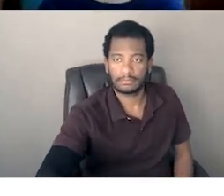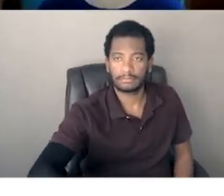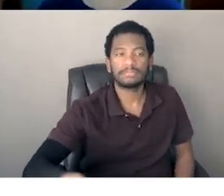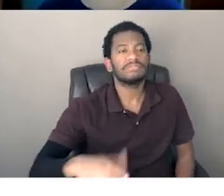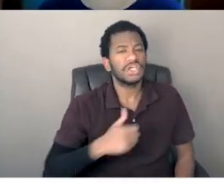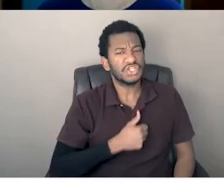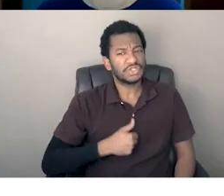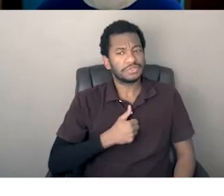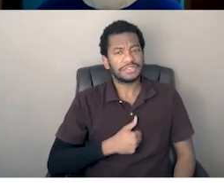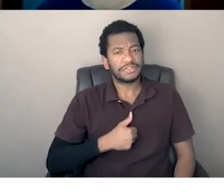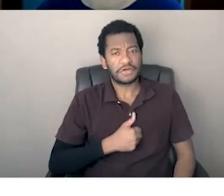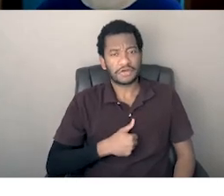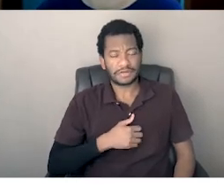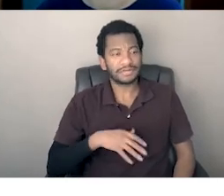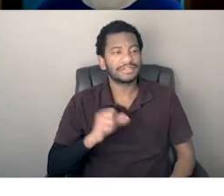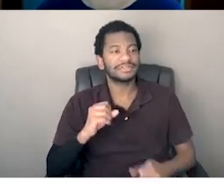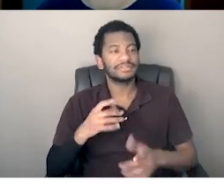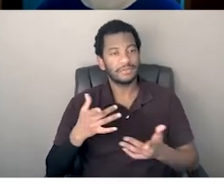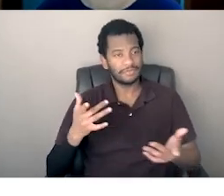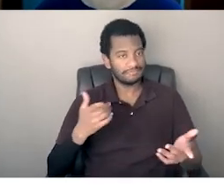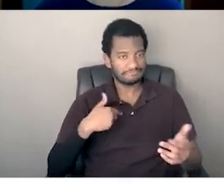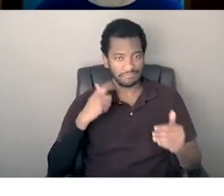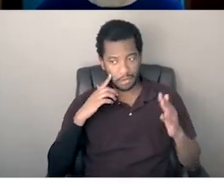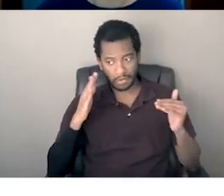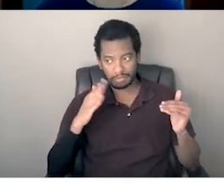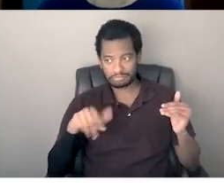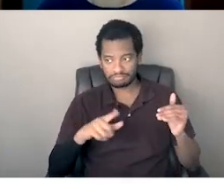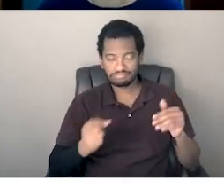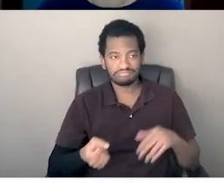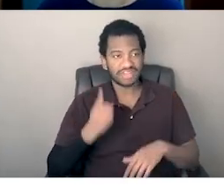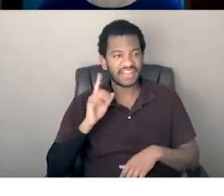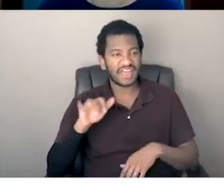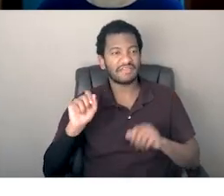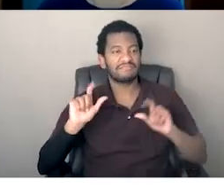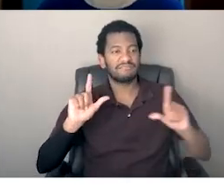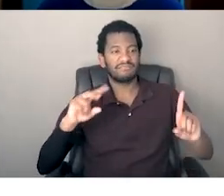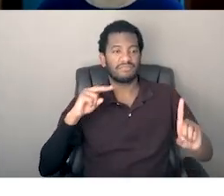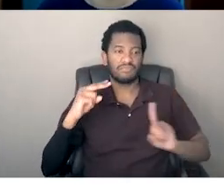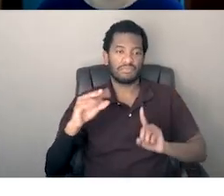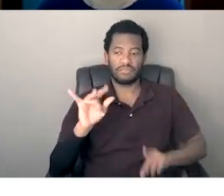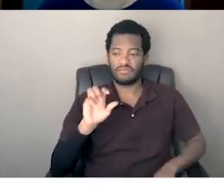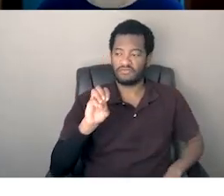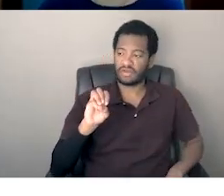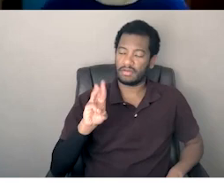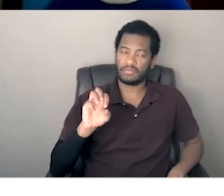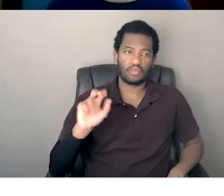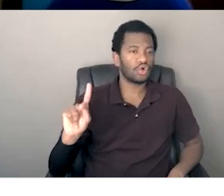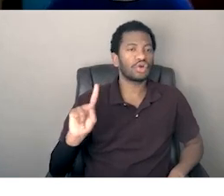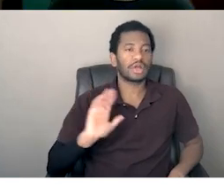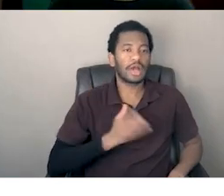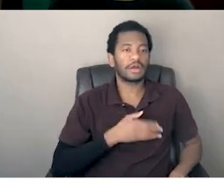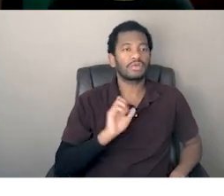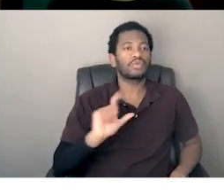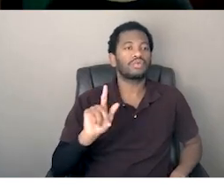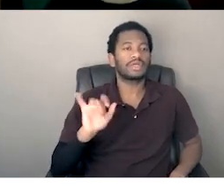Sorry about that. So hopefully that gives you a sense of the framework that this toolkit is based on. It's an